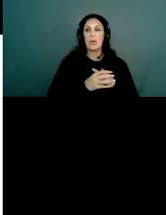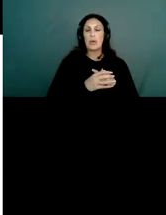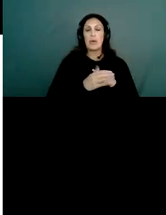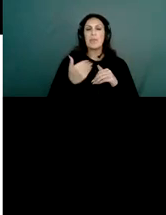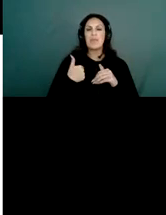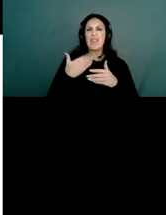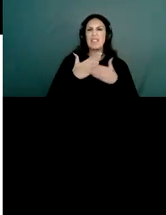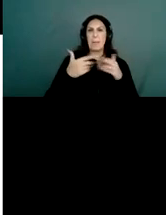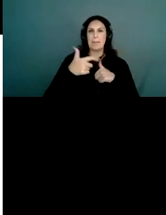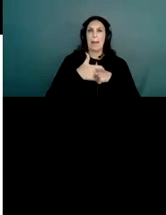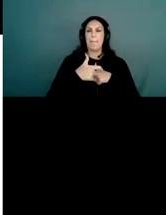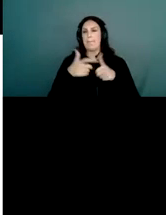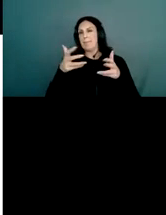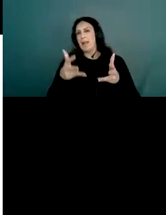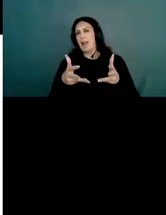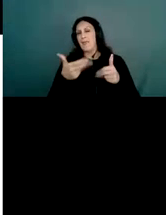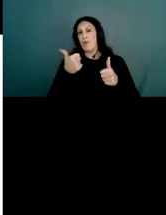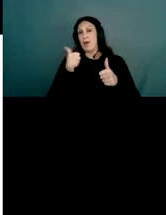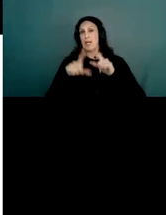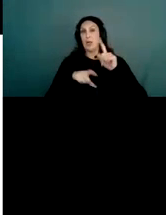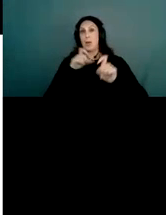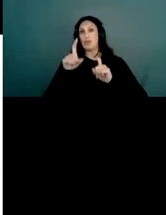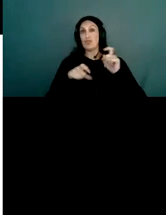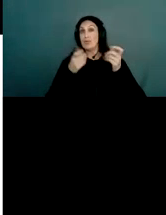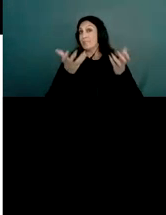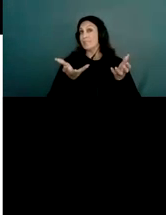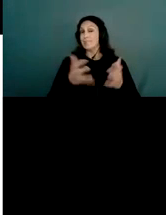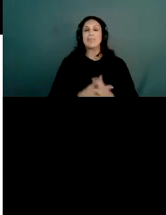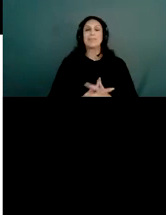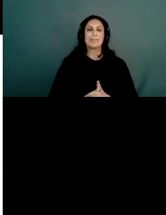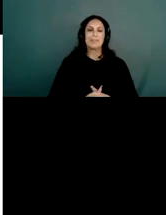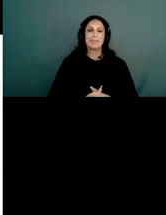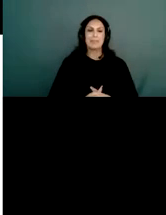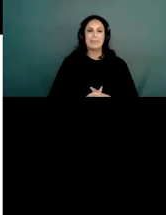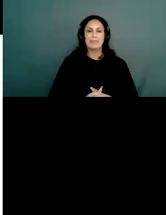time if there is any Q&A on those home resources.